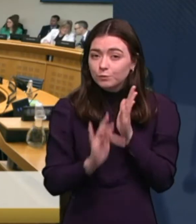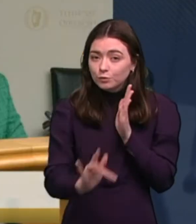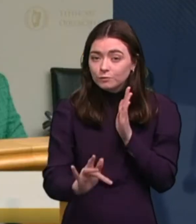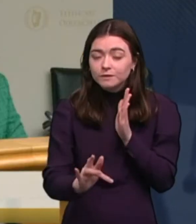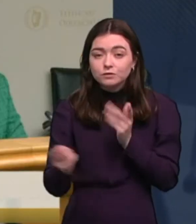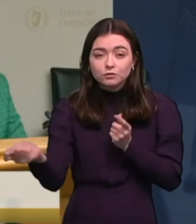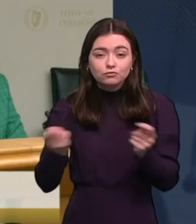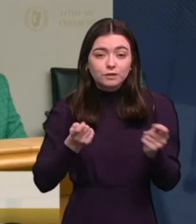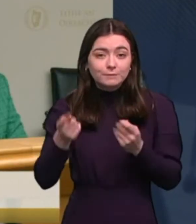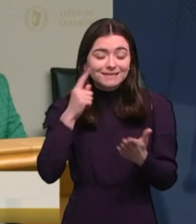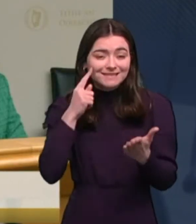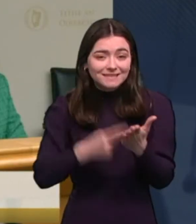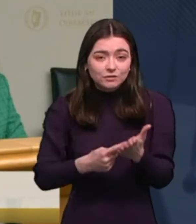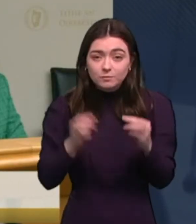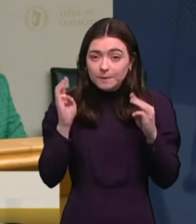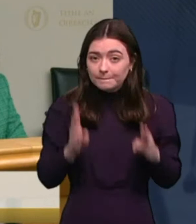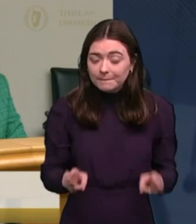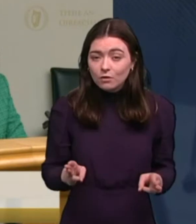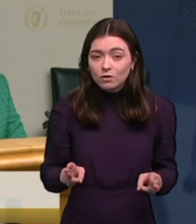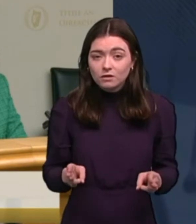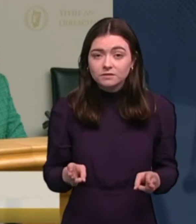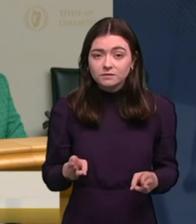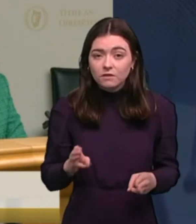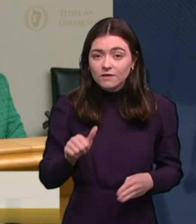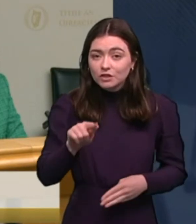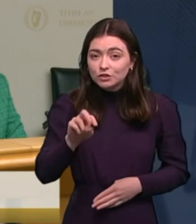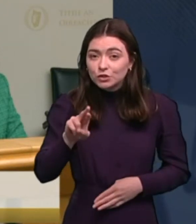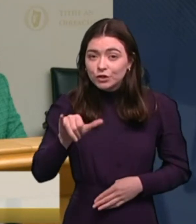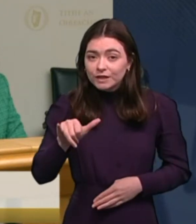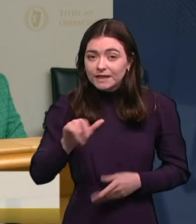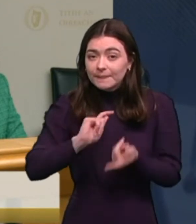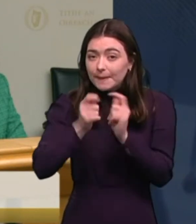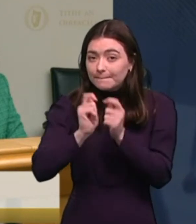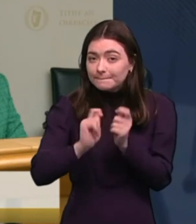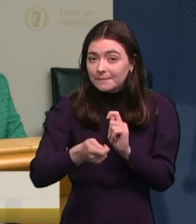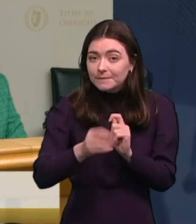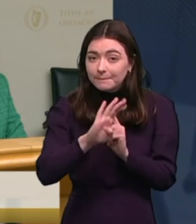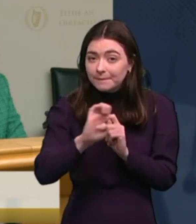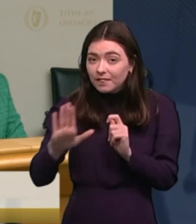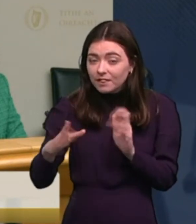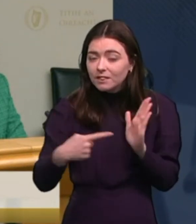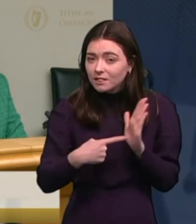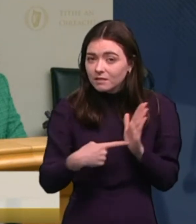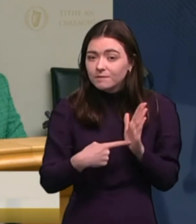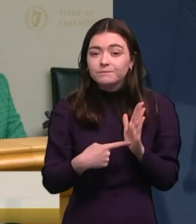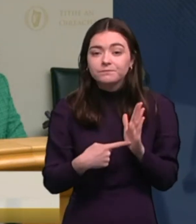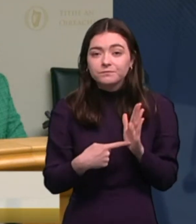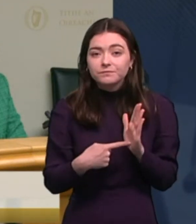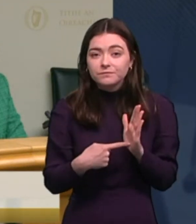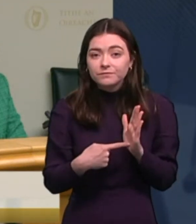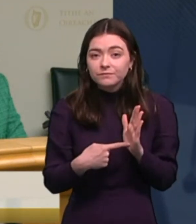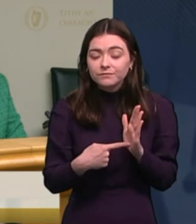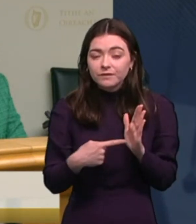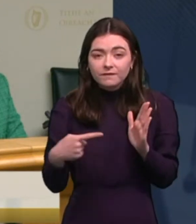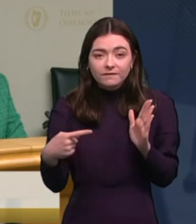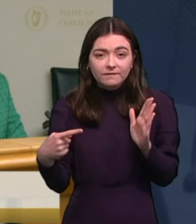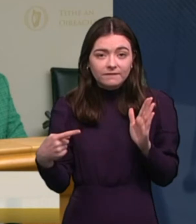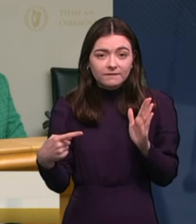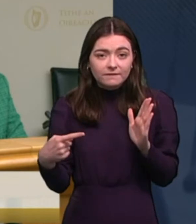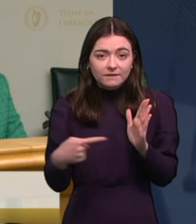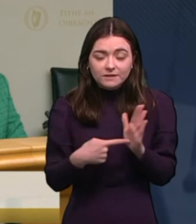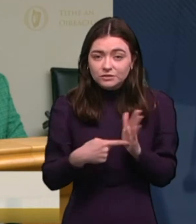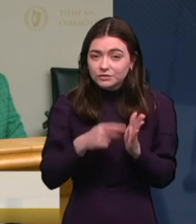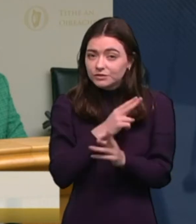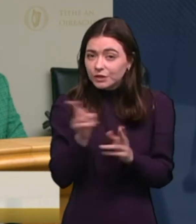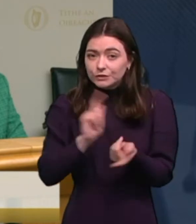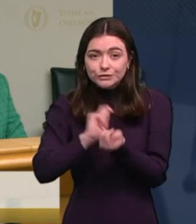decisions from enduring powers of attorney in the Amendment Bill. So the Amendment Bill doesn't depart from the